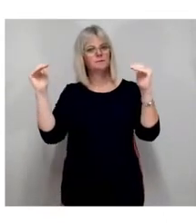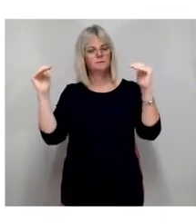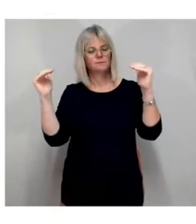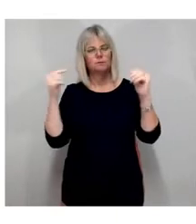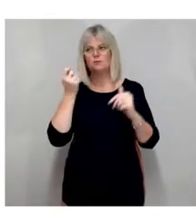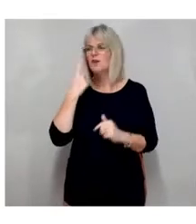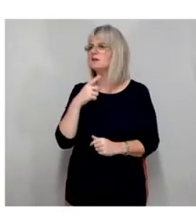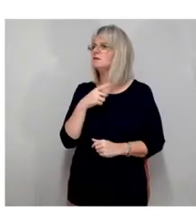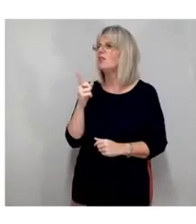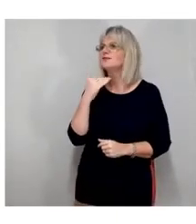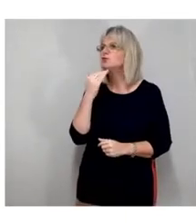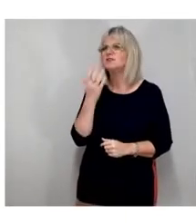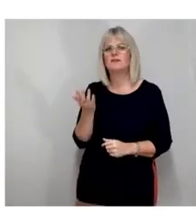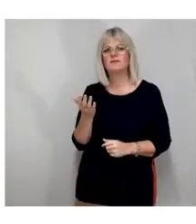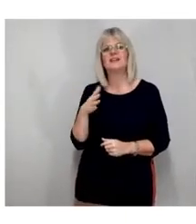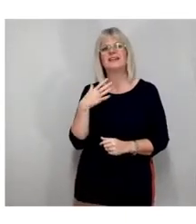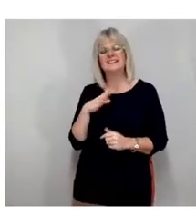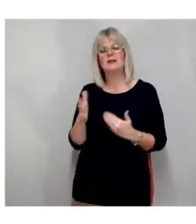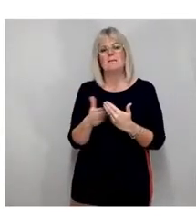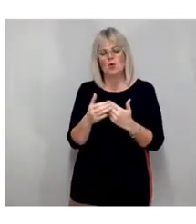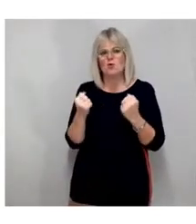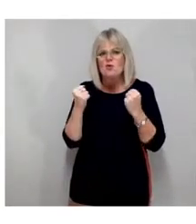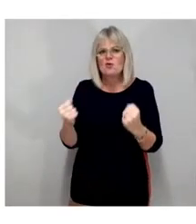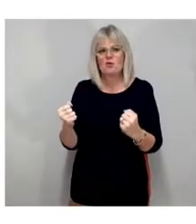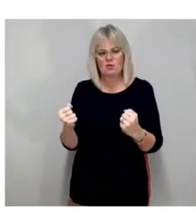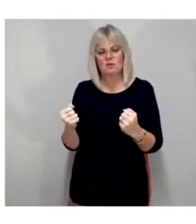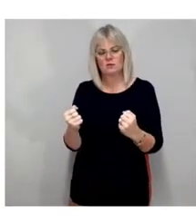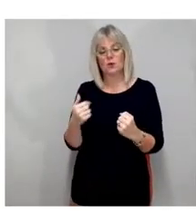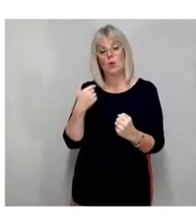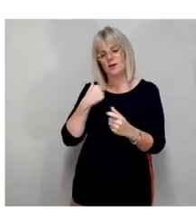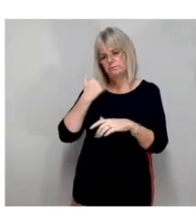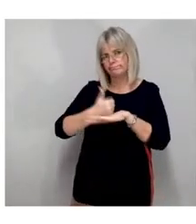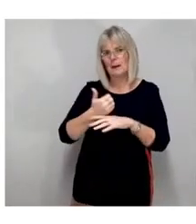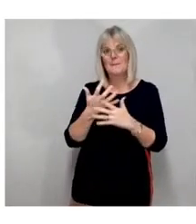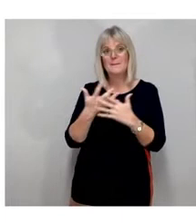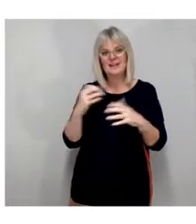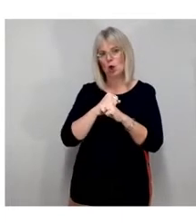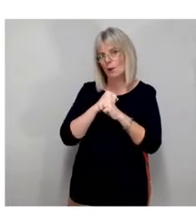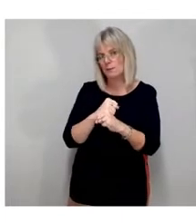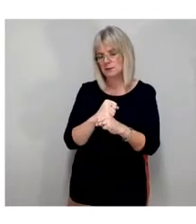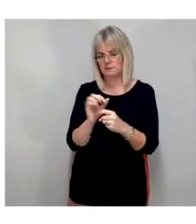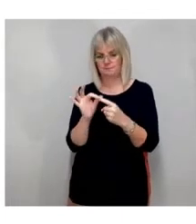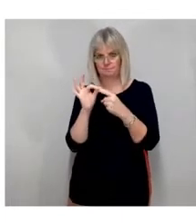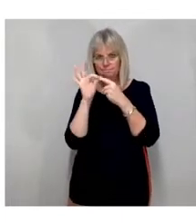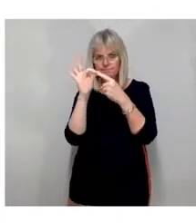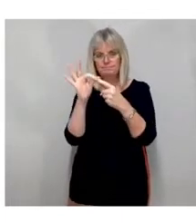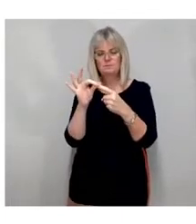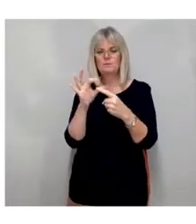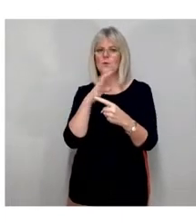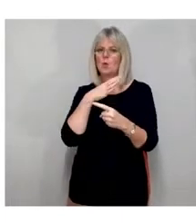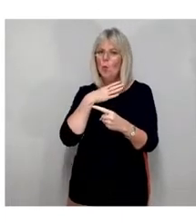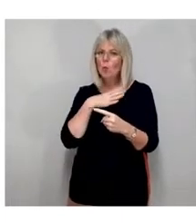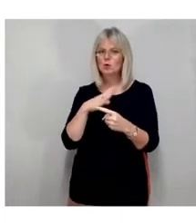diversity and inclusion. And we set in place a couple of big commitments. One is to be the number one employer